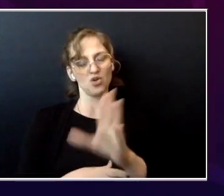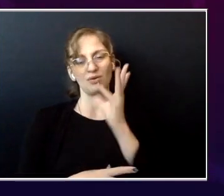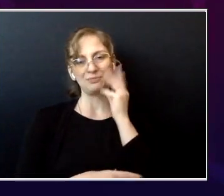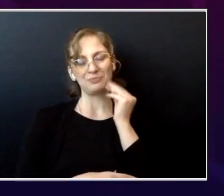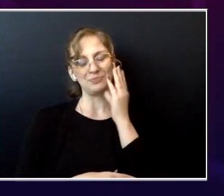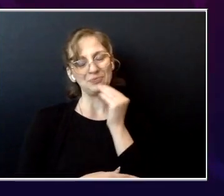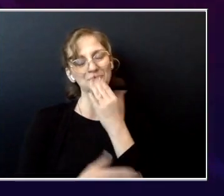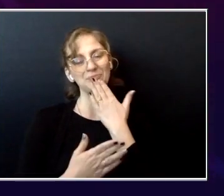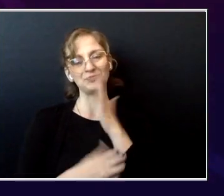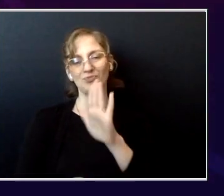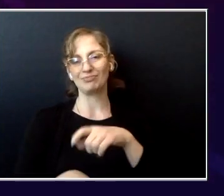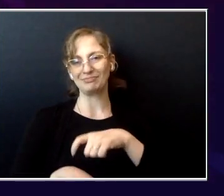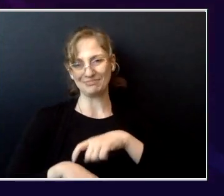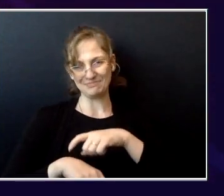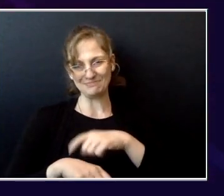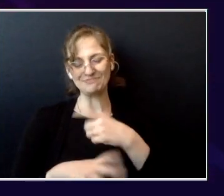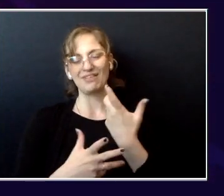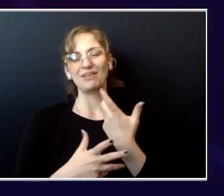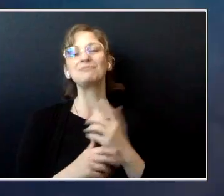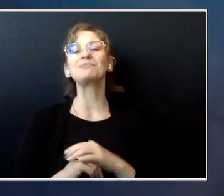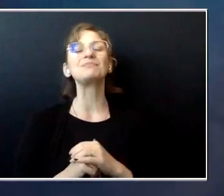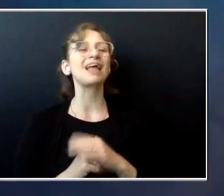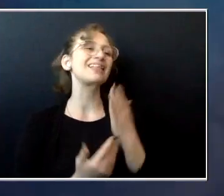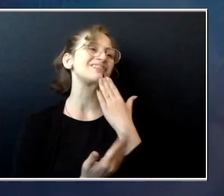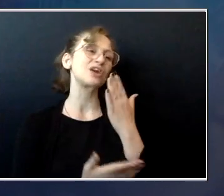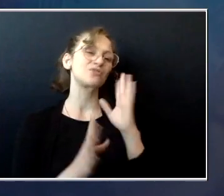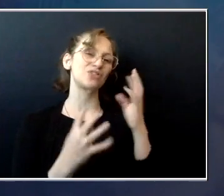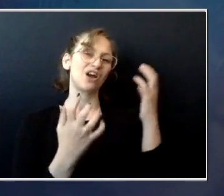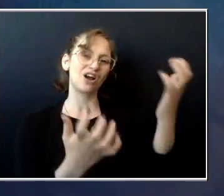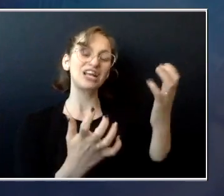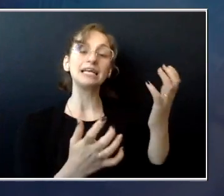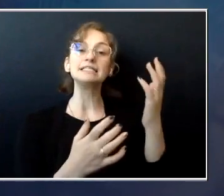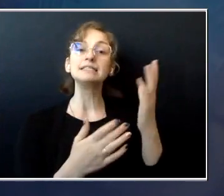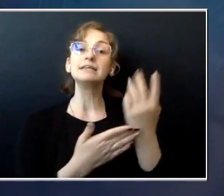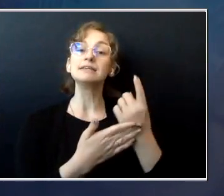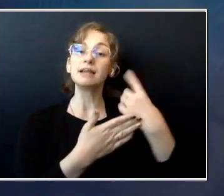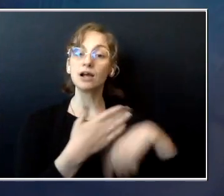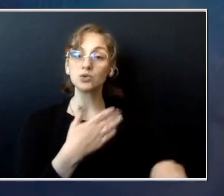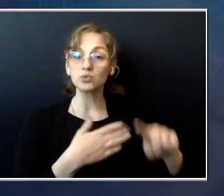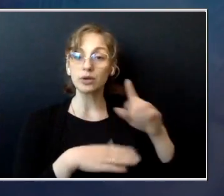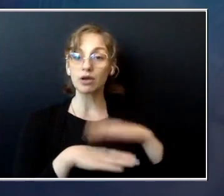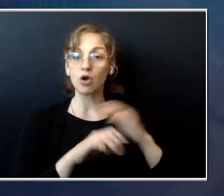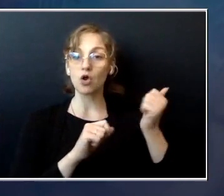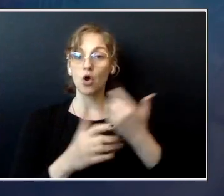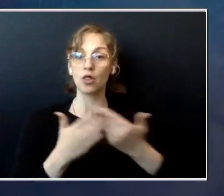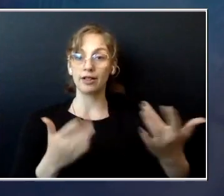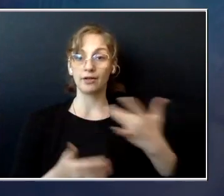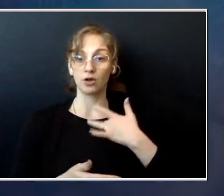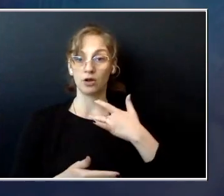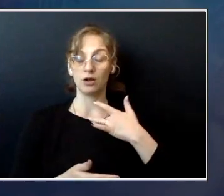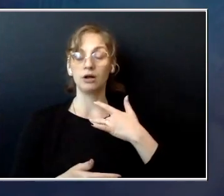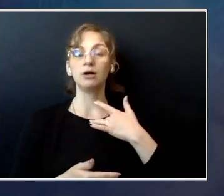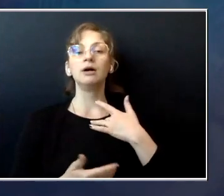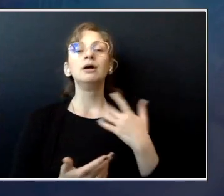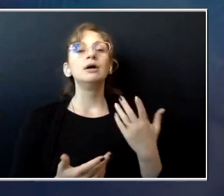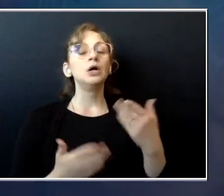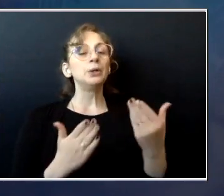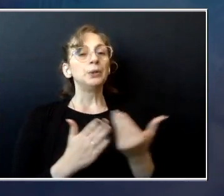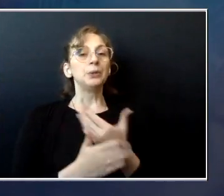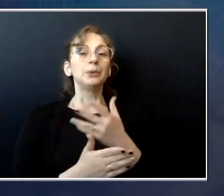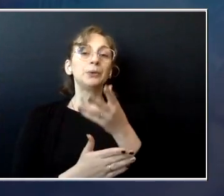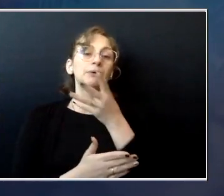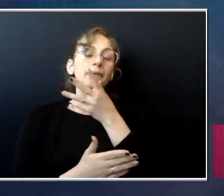to join us and to our audience as well. Coming up next week on All Things Heart, a new mom goes from spending a